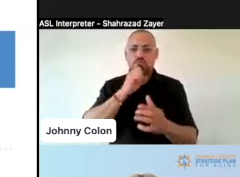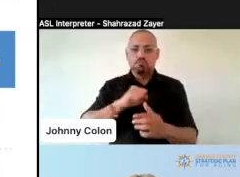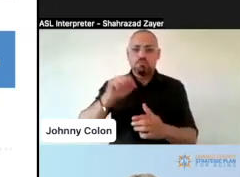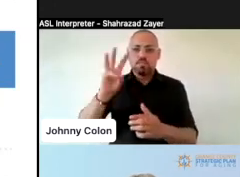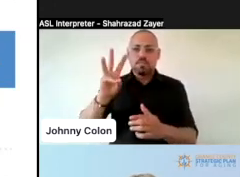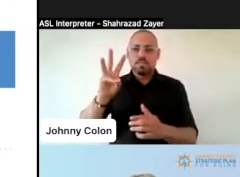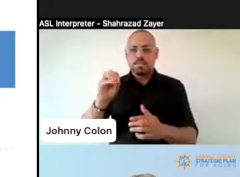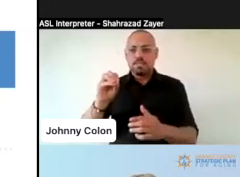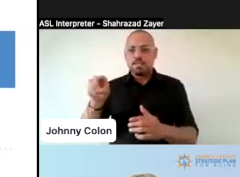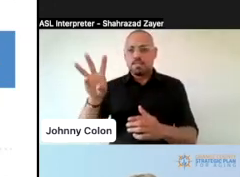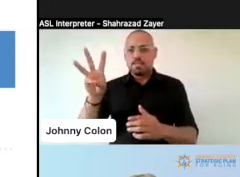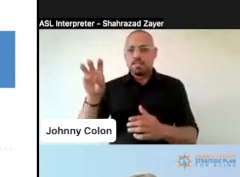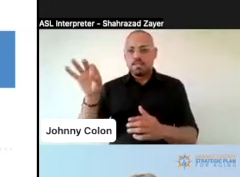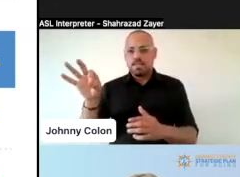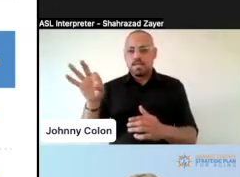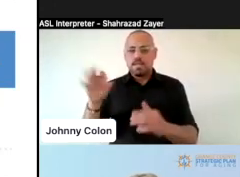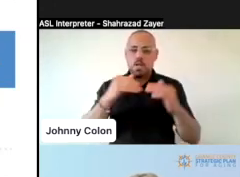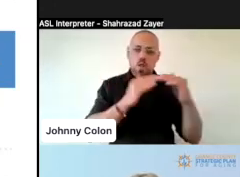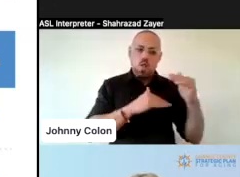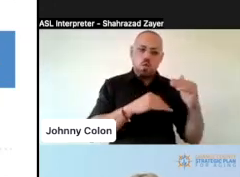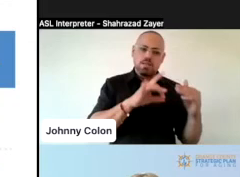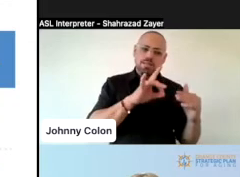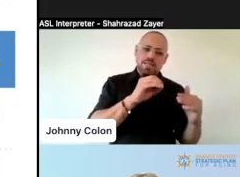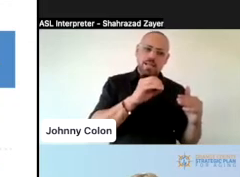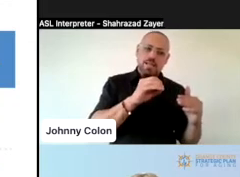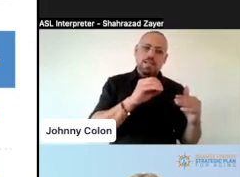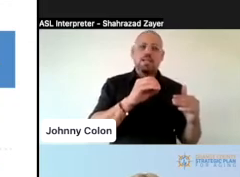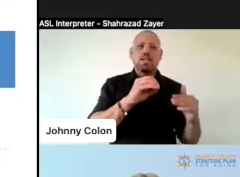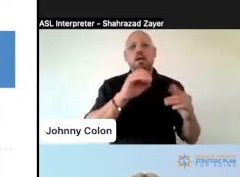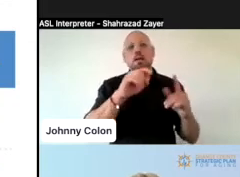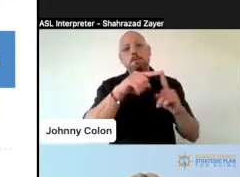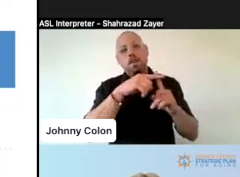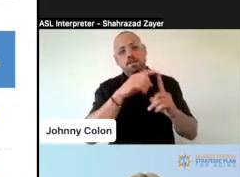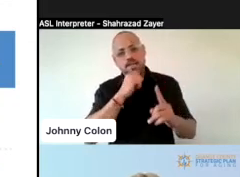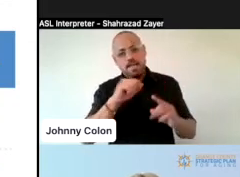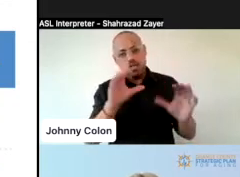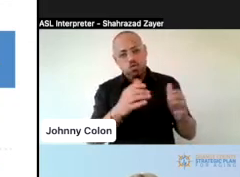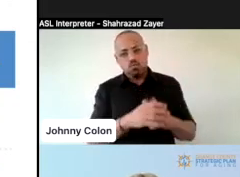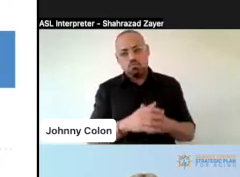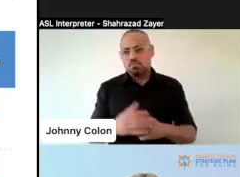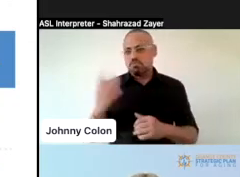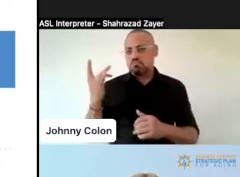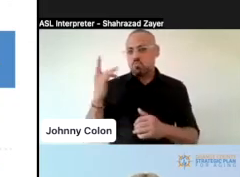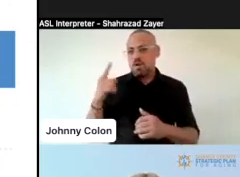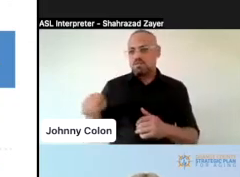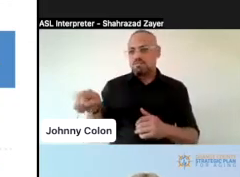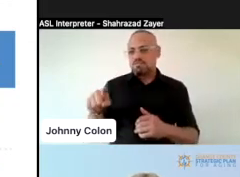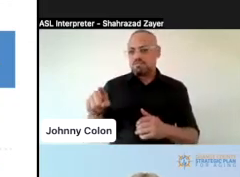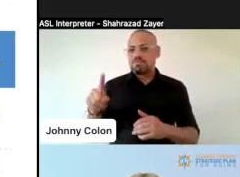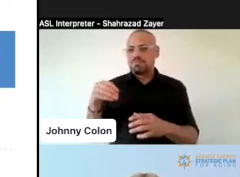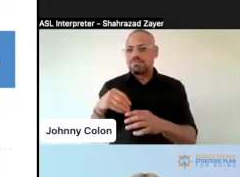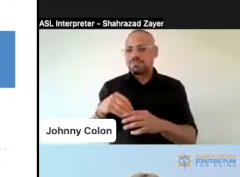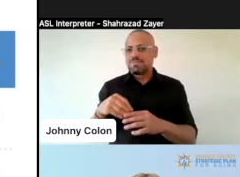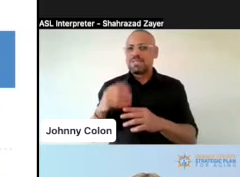and lowest among the 80 plus age group. And that could be because they are in